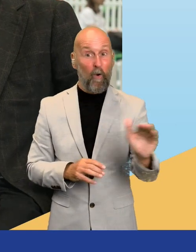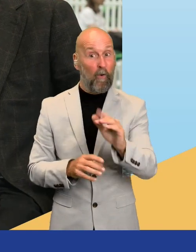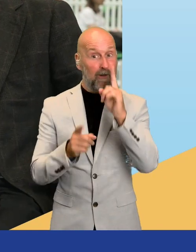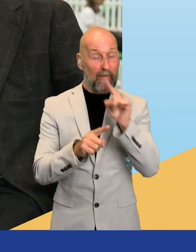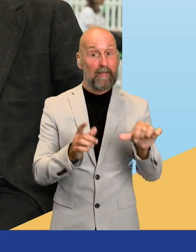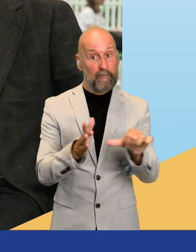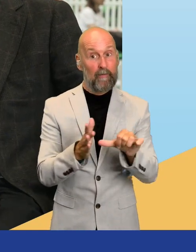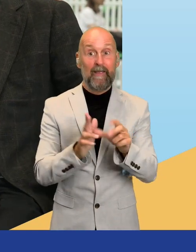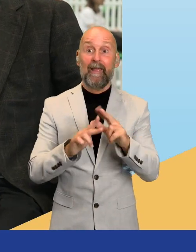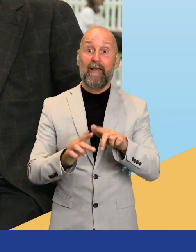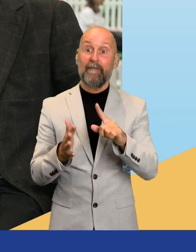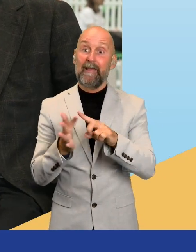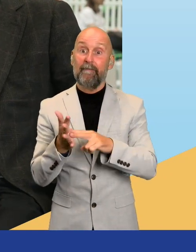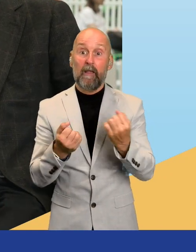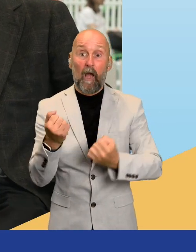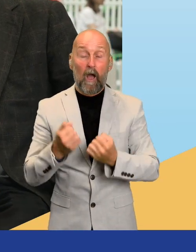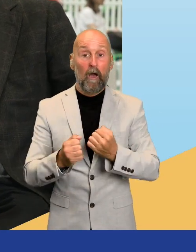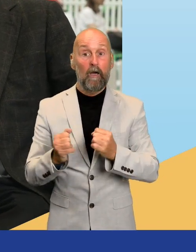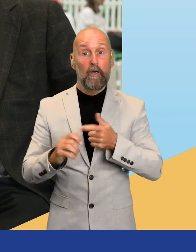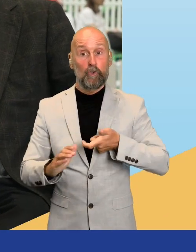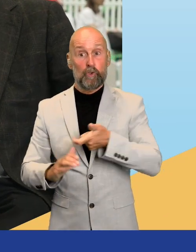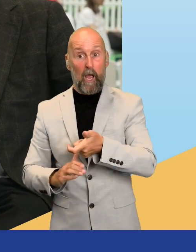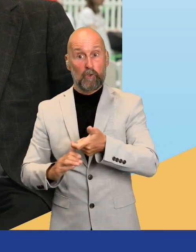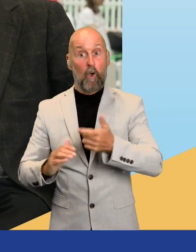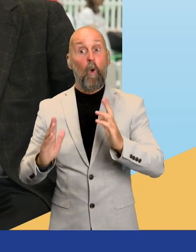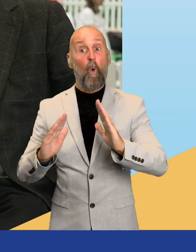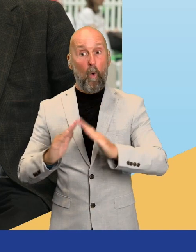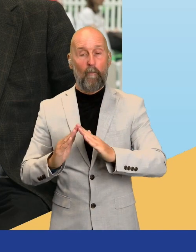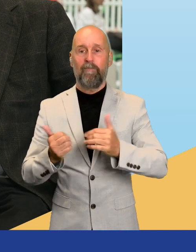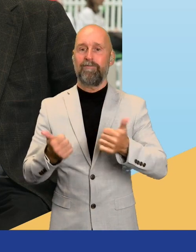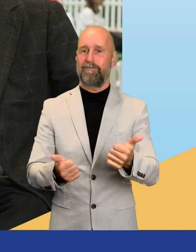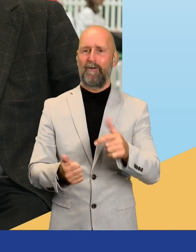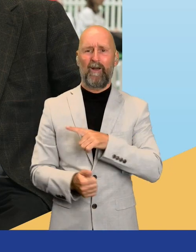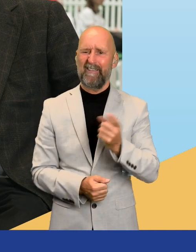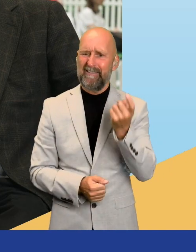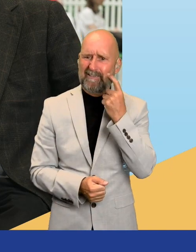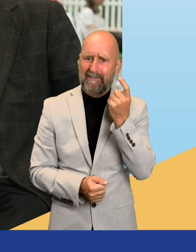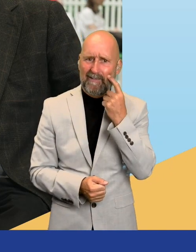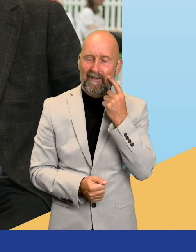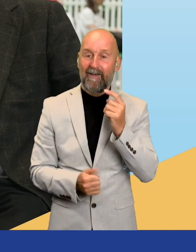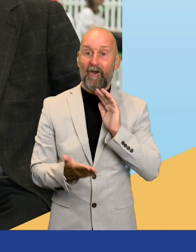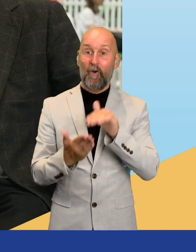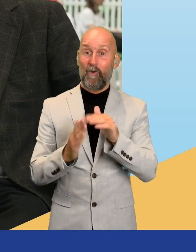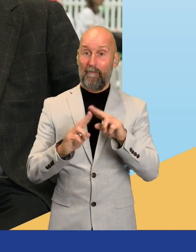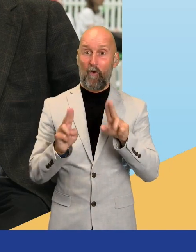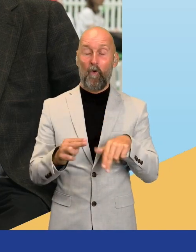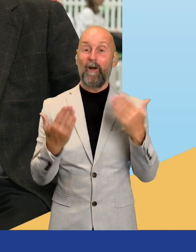issue. If you can charge an EV at home, the benefits are huge. A, because it's just the easiest way to do it. You can get home, plug it in at night when you get home. And you don't even have to